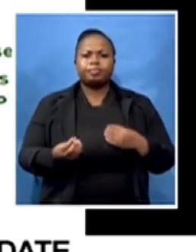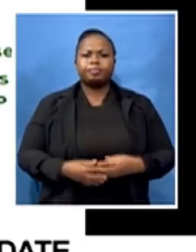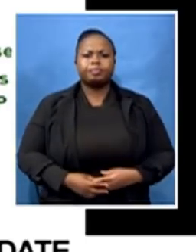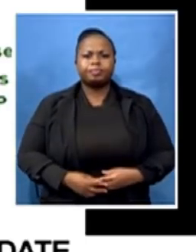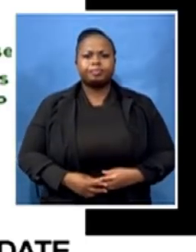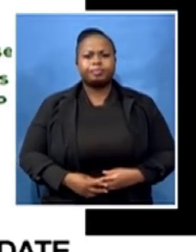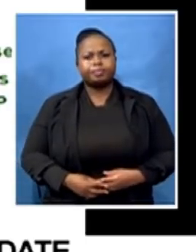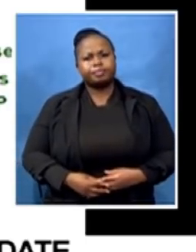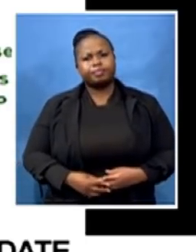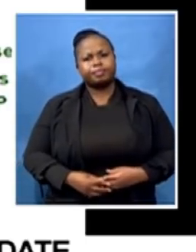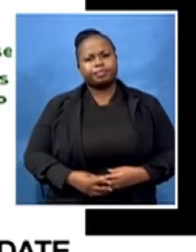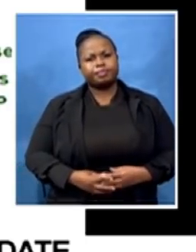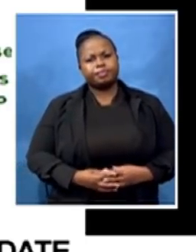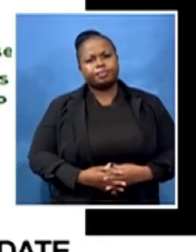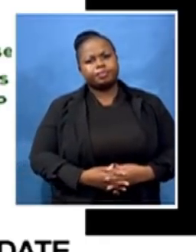Minister?